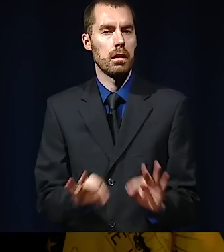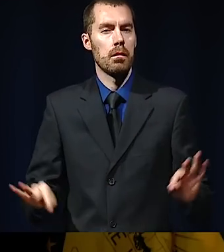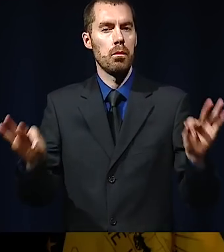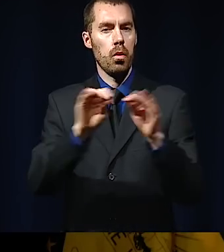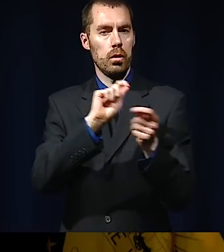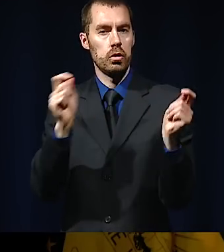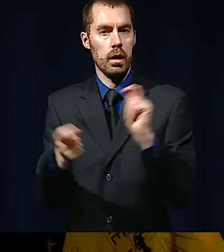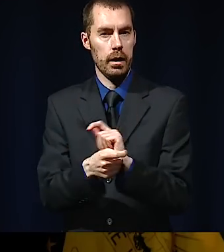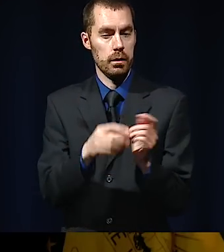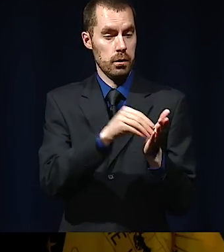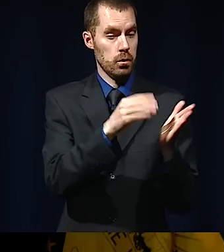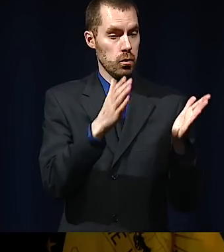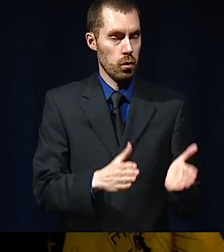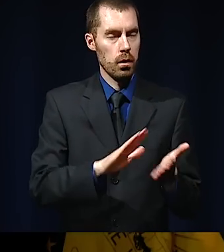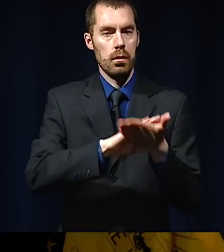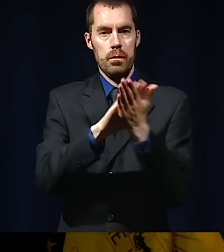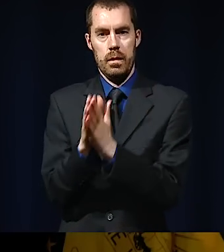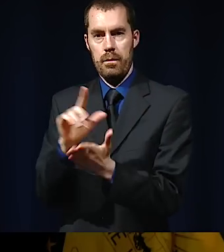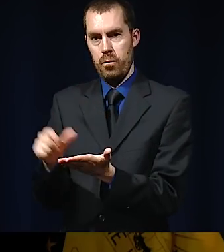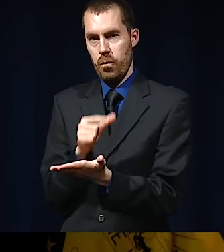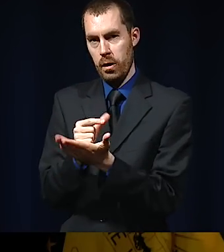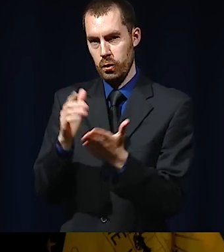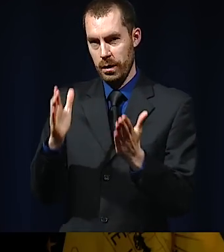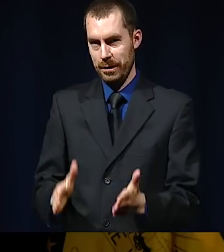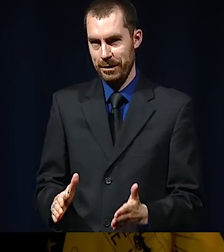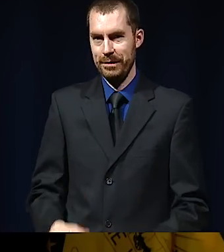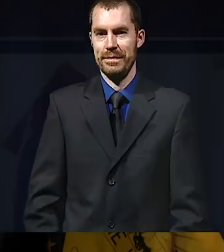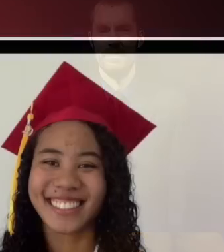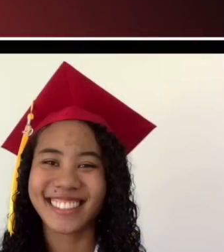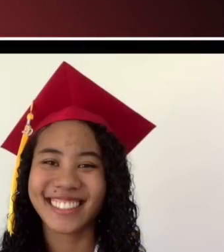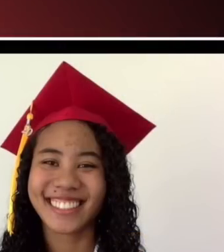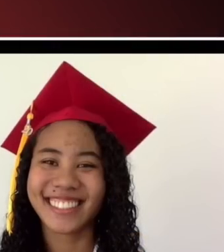evolution from student to graduate.